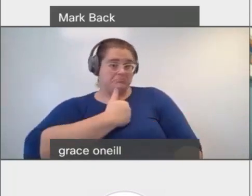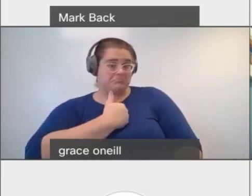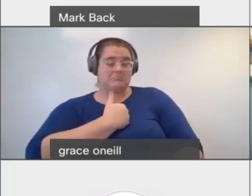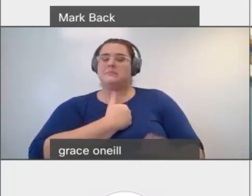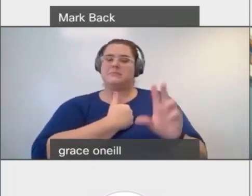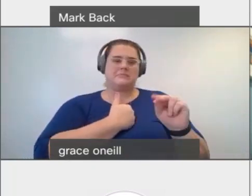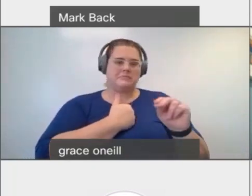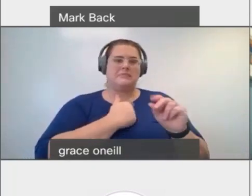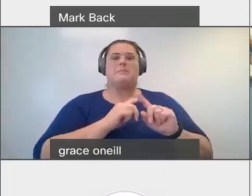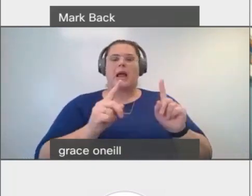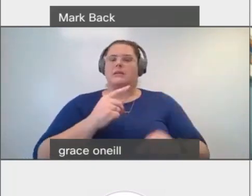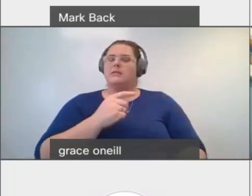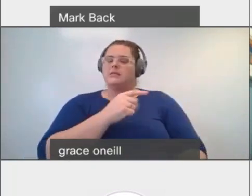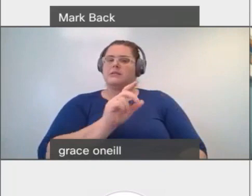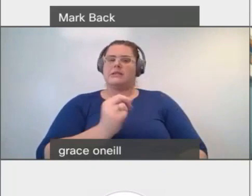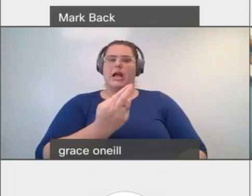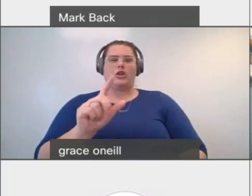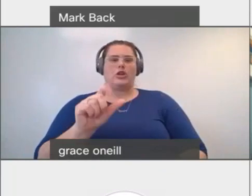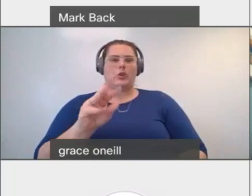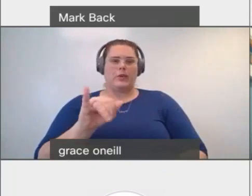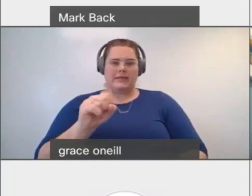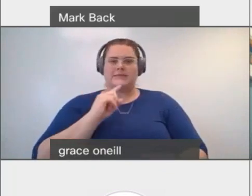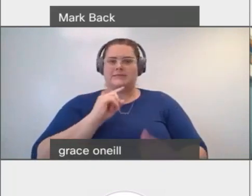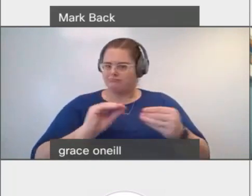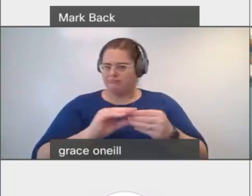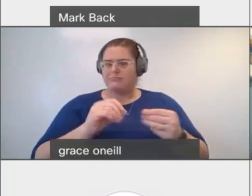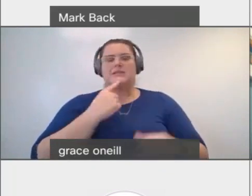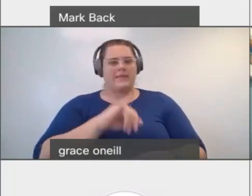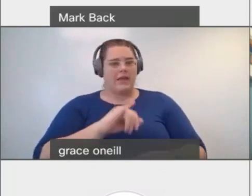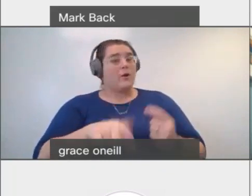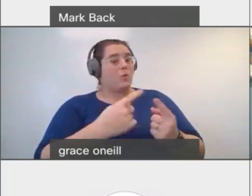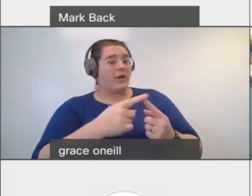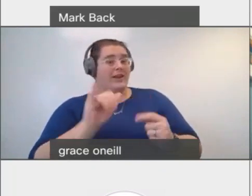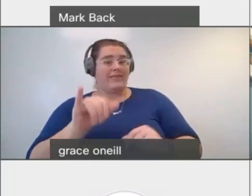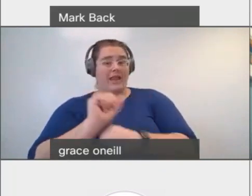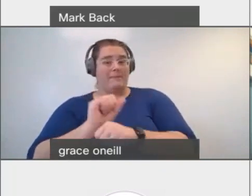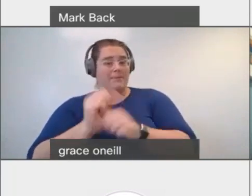there is something available to the employee when they submit their